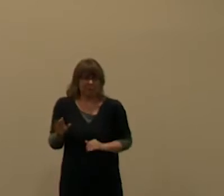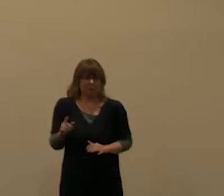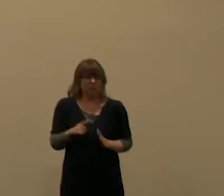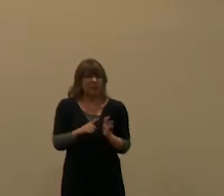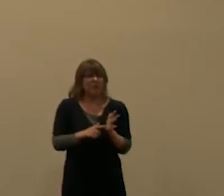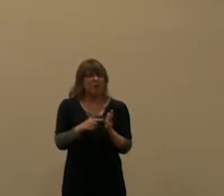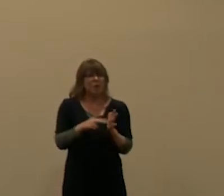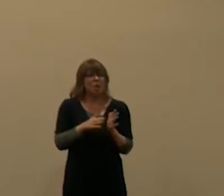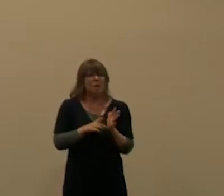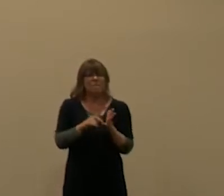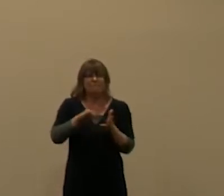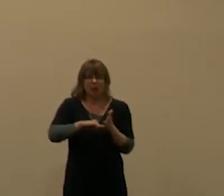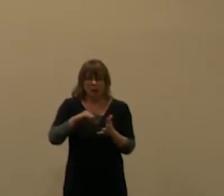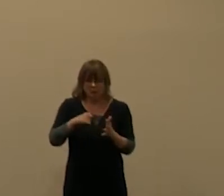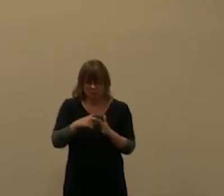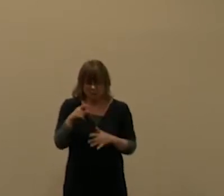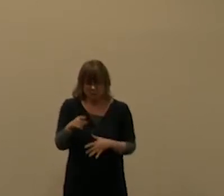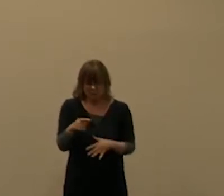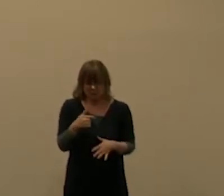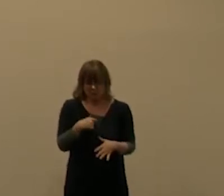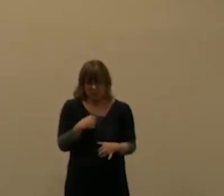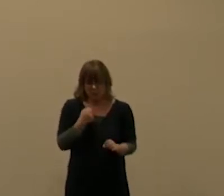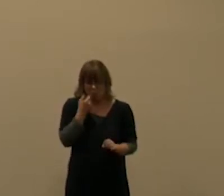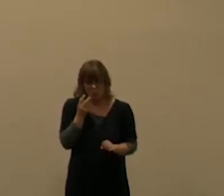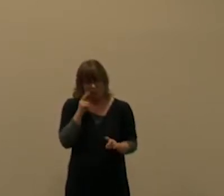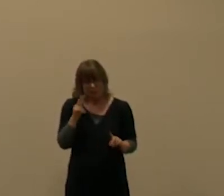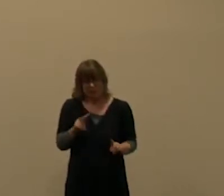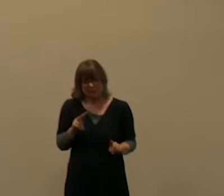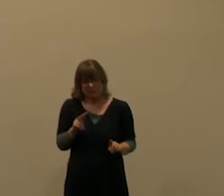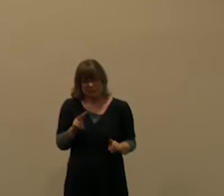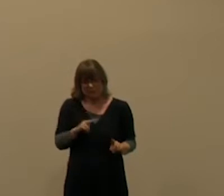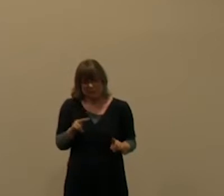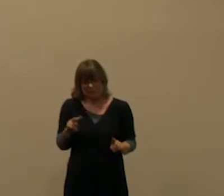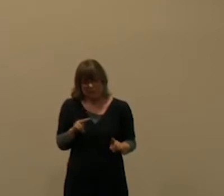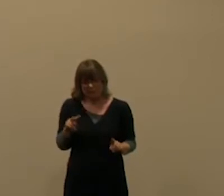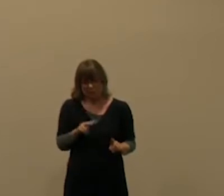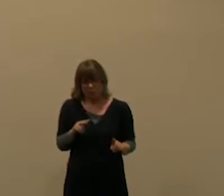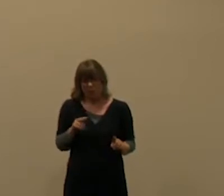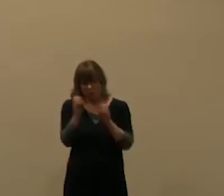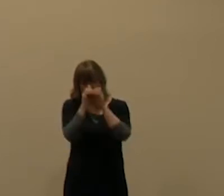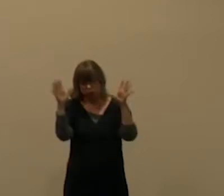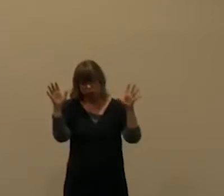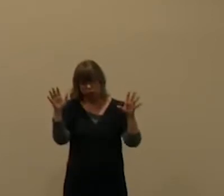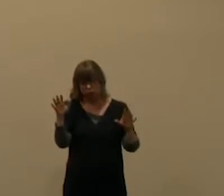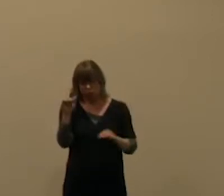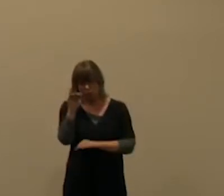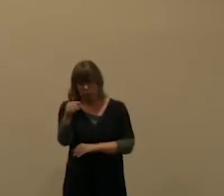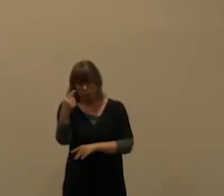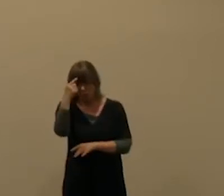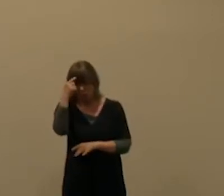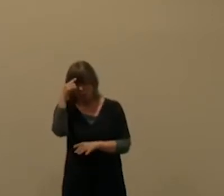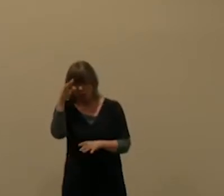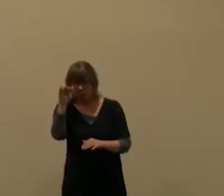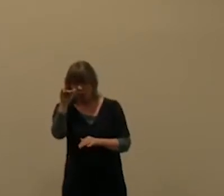Musk, who I have always seen as very outward thinking, very forward